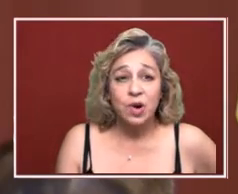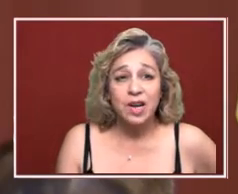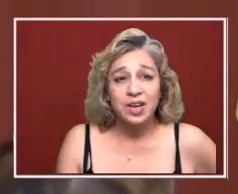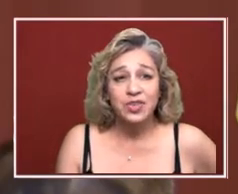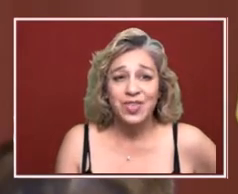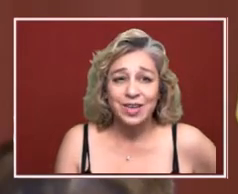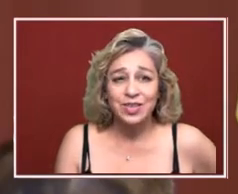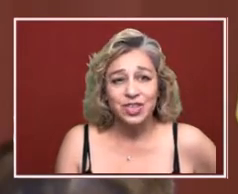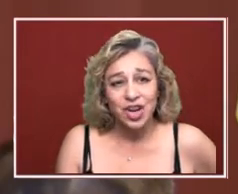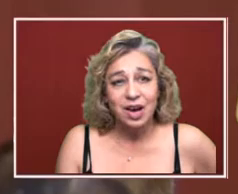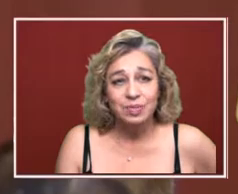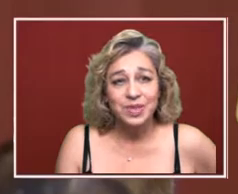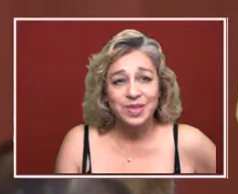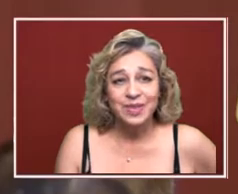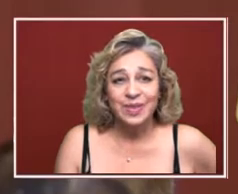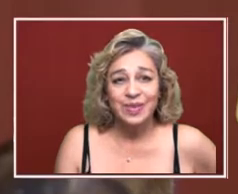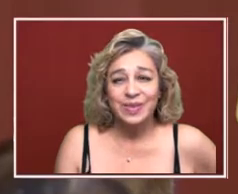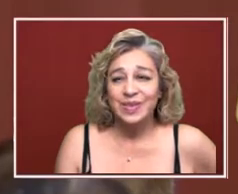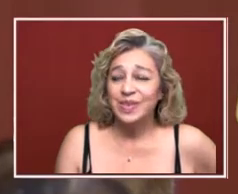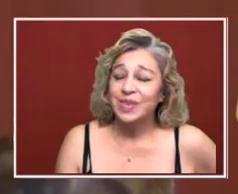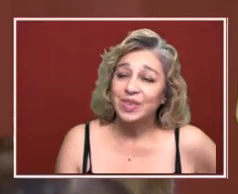generate 400,000 jobs.